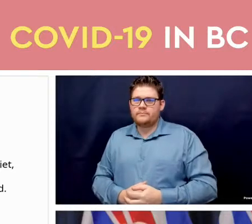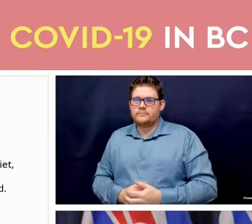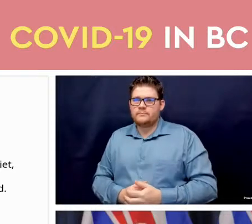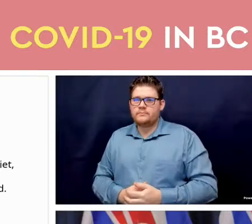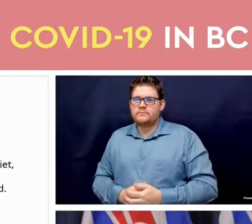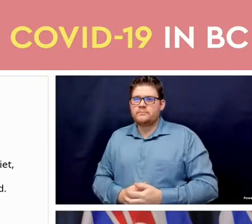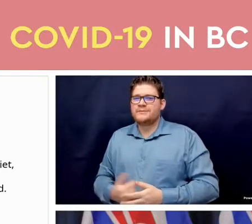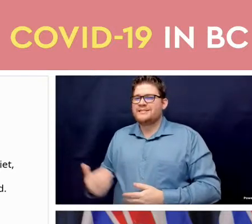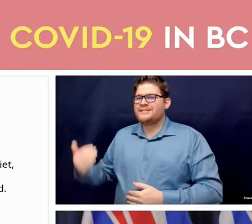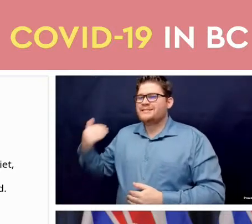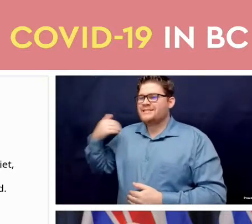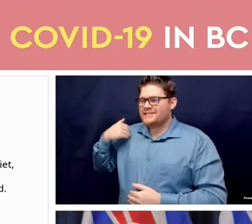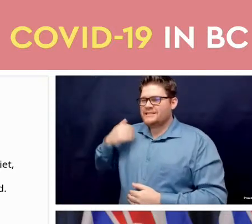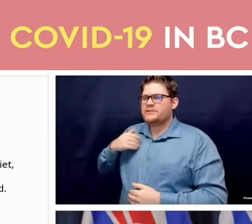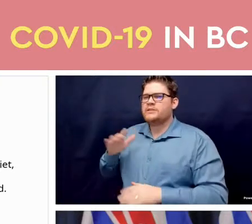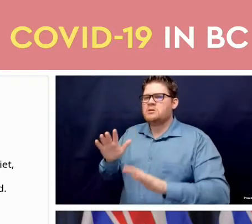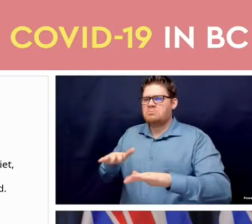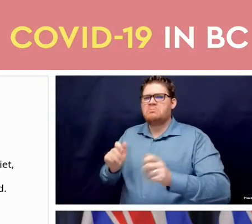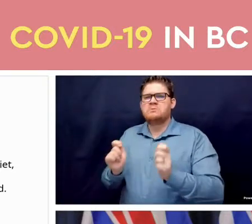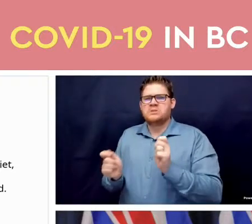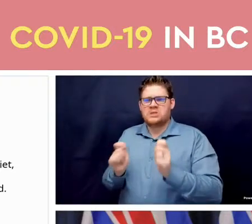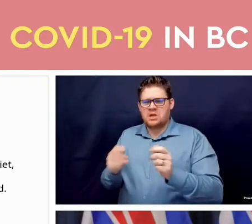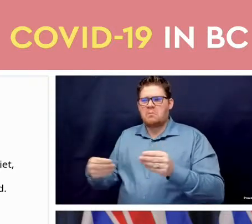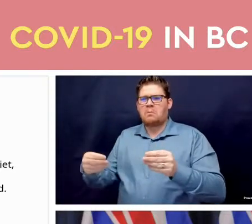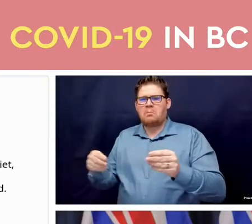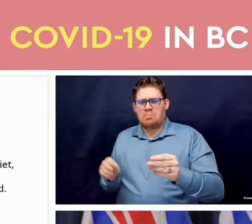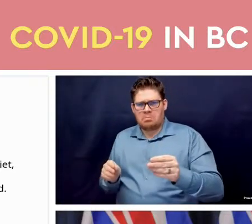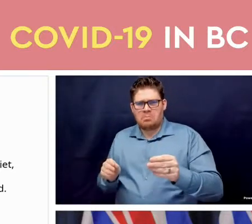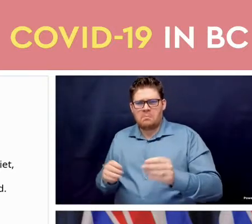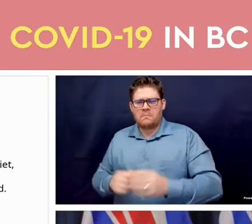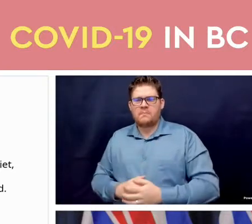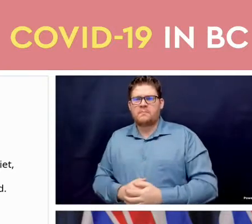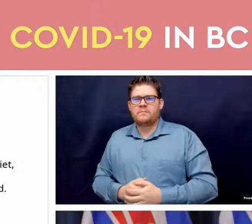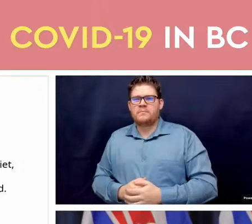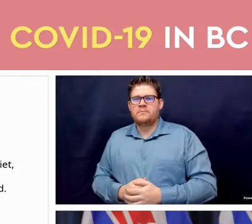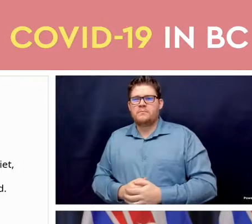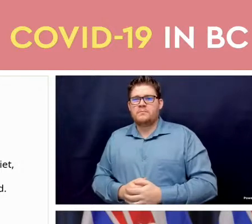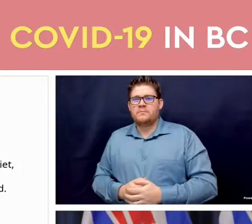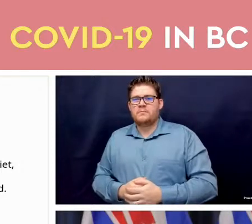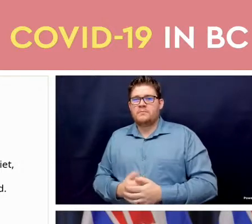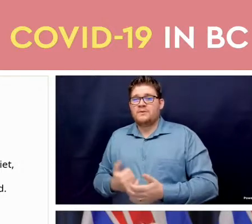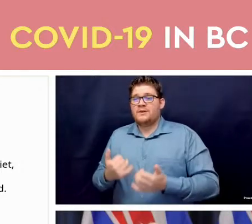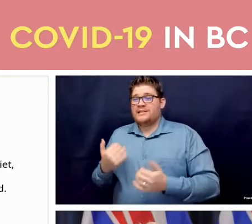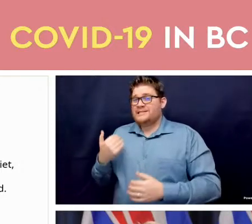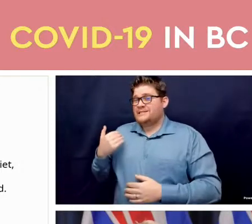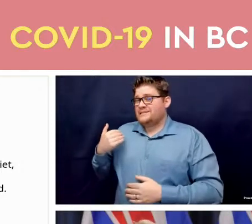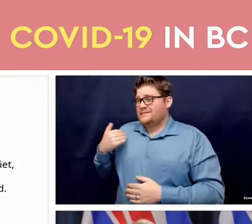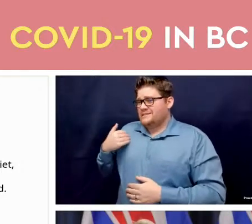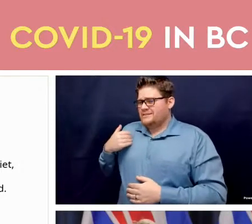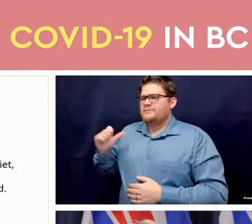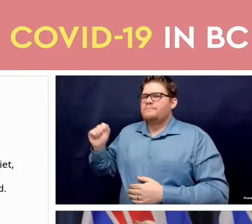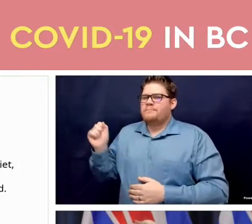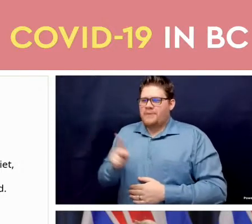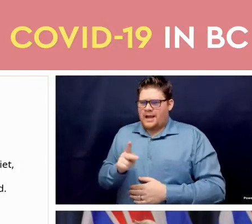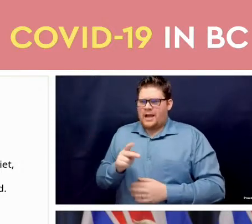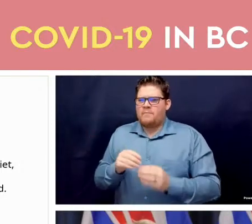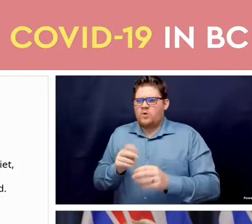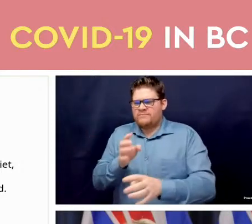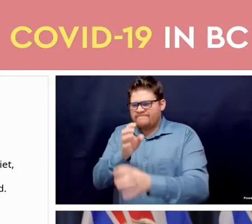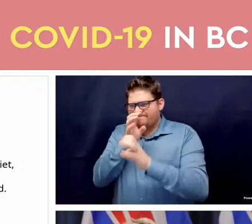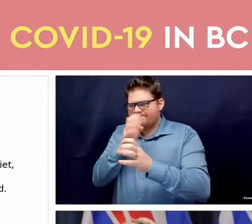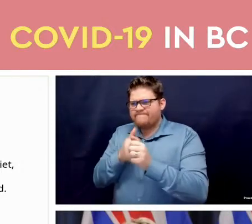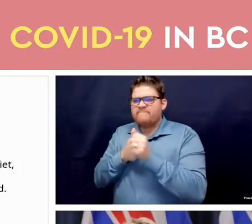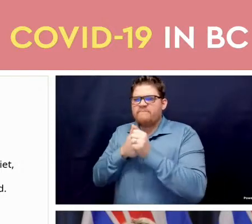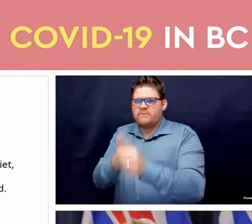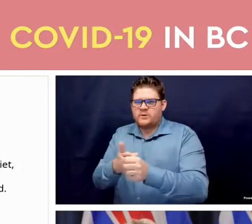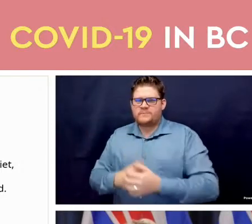people are seated and masked and not moving around. And, of course, really important, recognizing that because there's a lot of